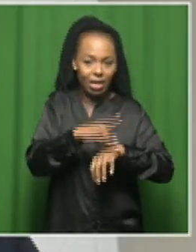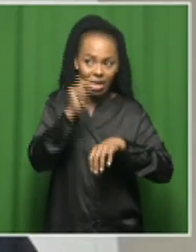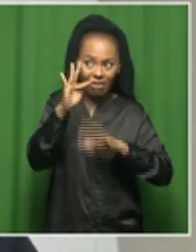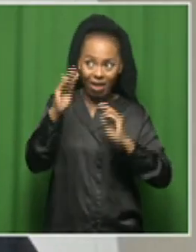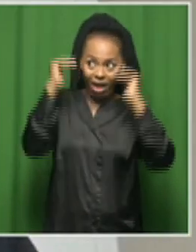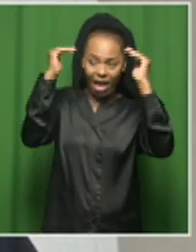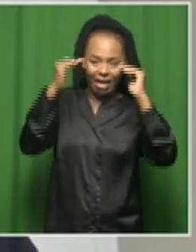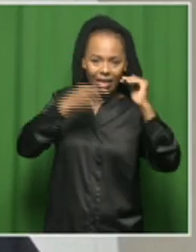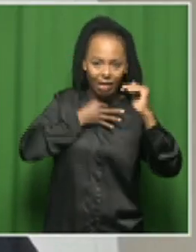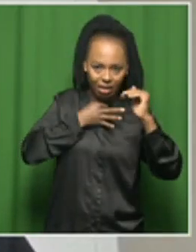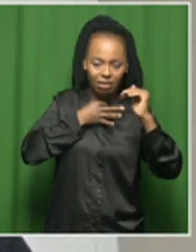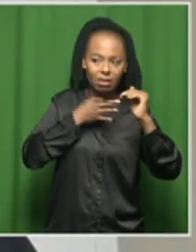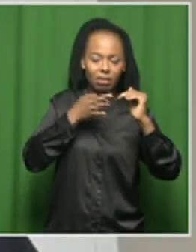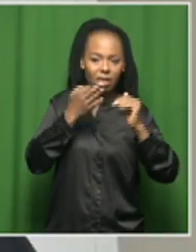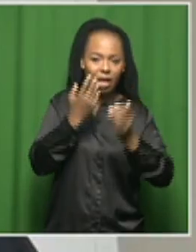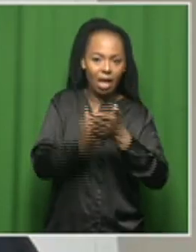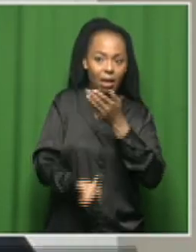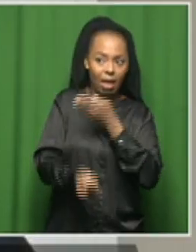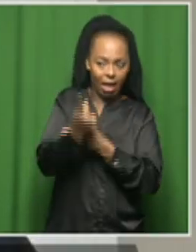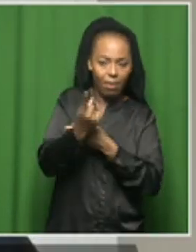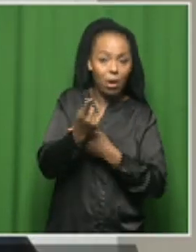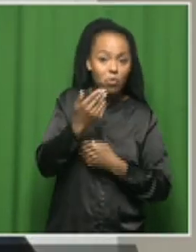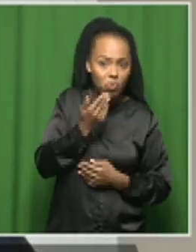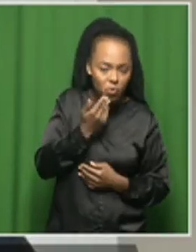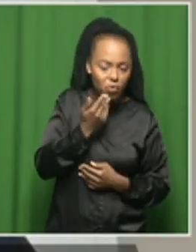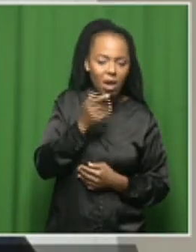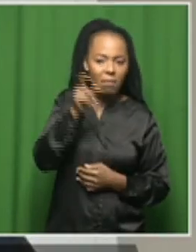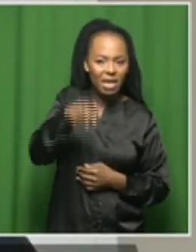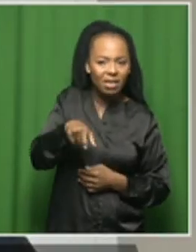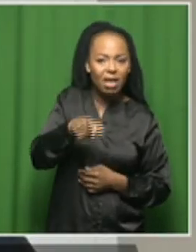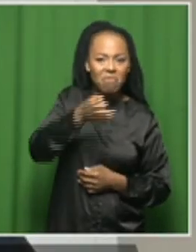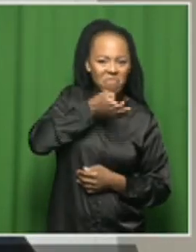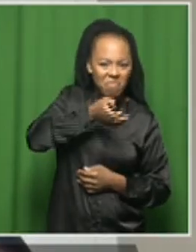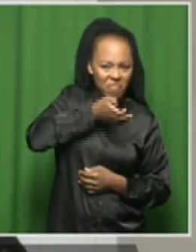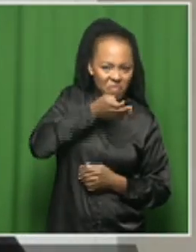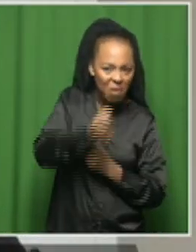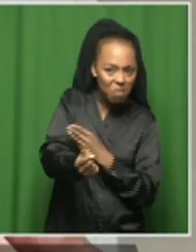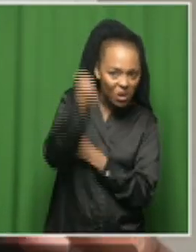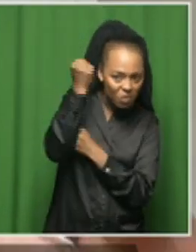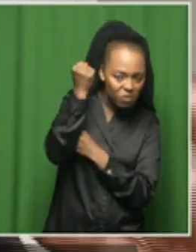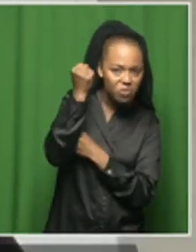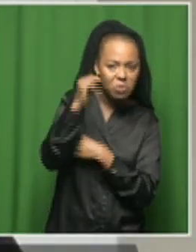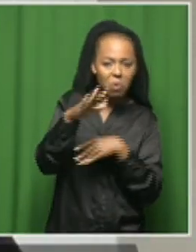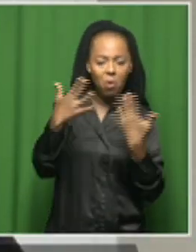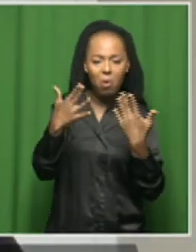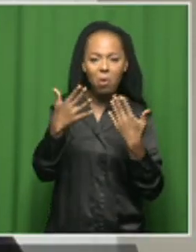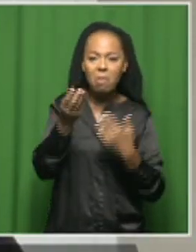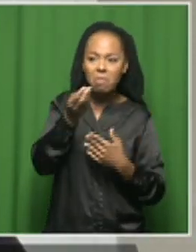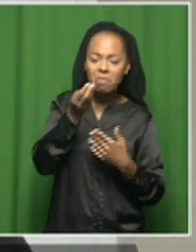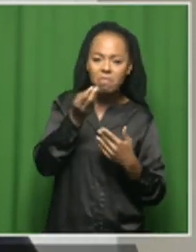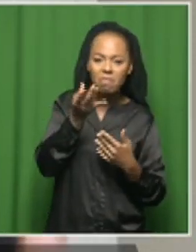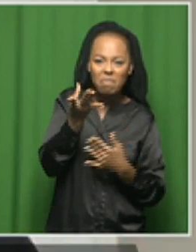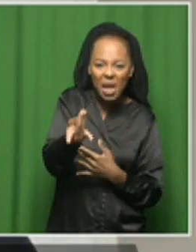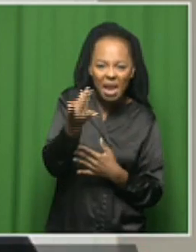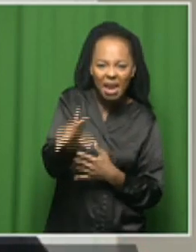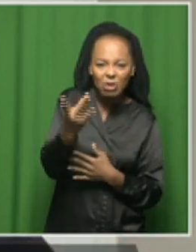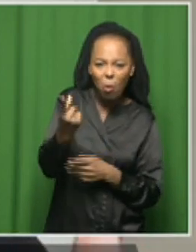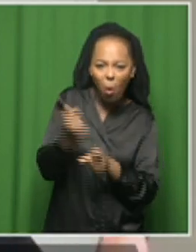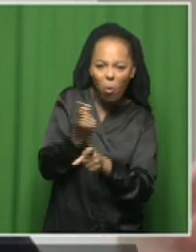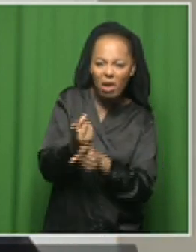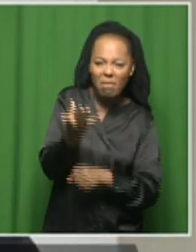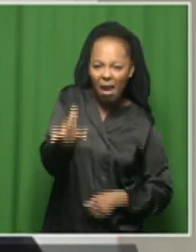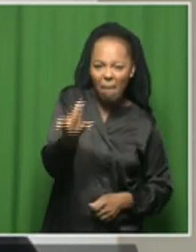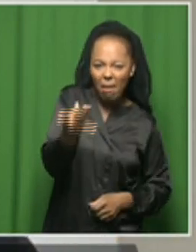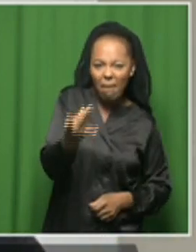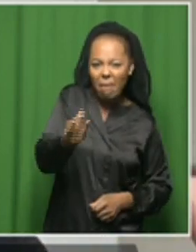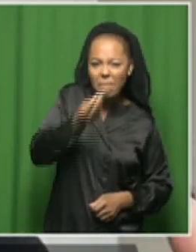who are predisposed to that, are definitely the people who drink or people who have a diet that is rich in red meat. Then you are